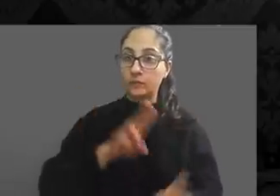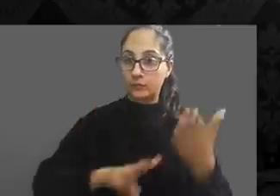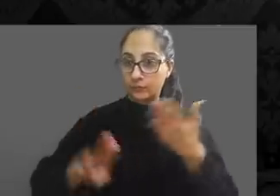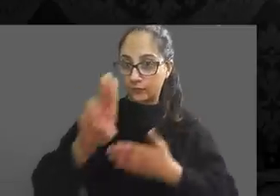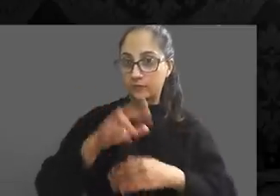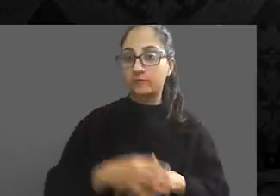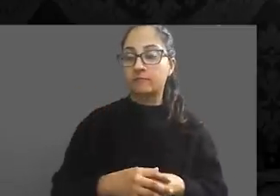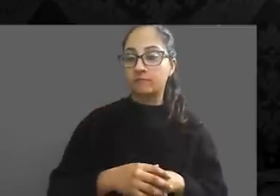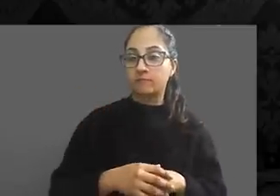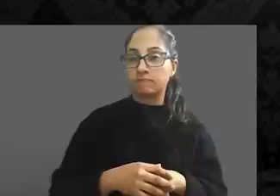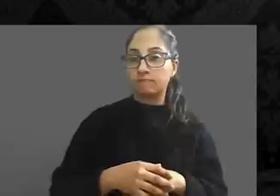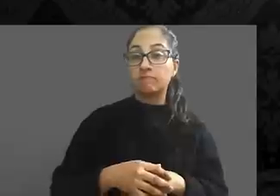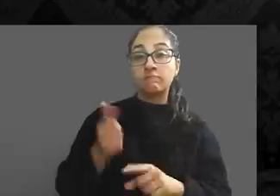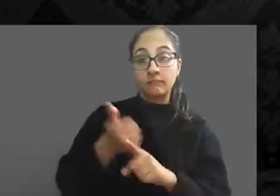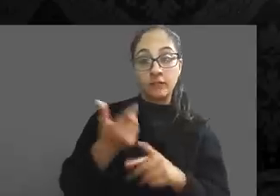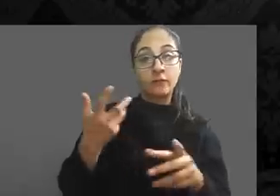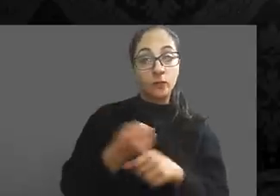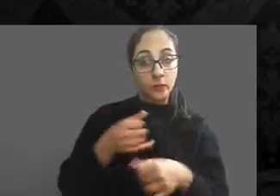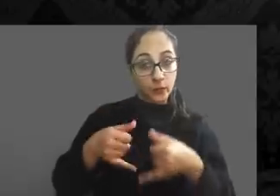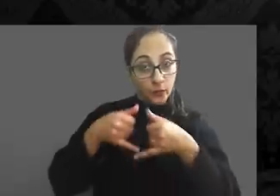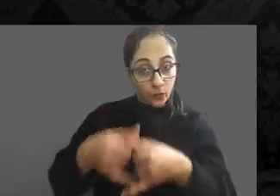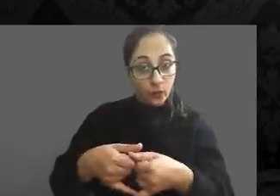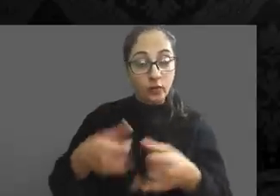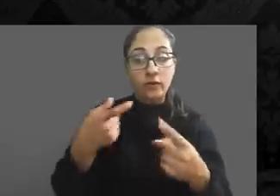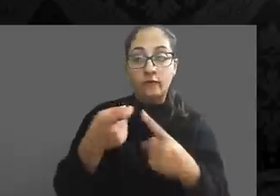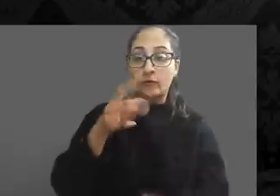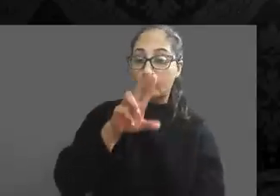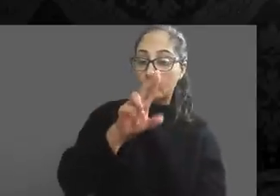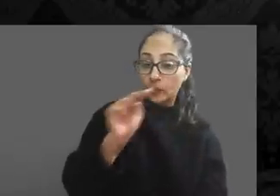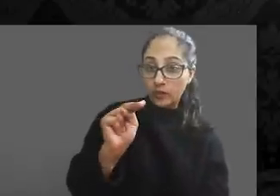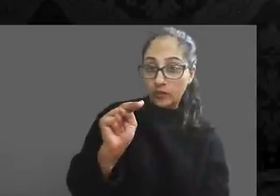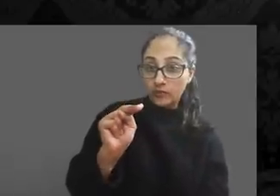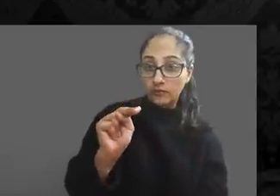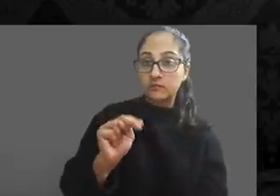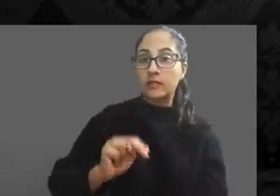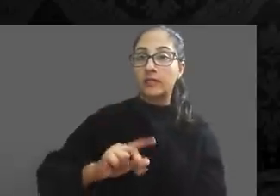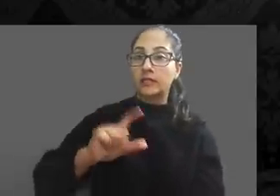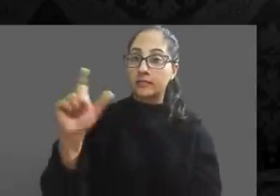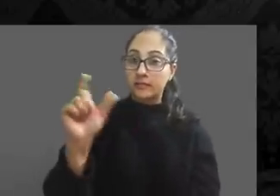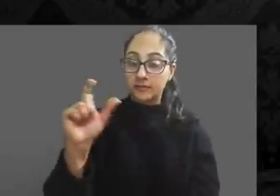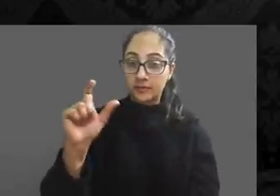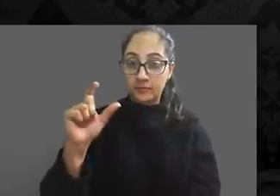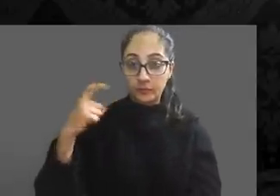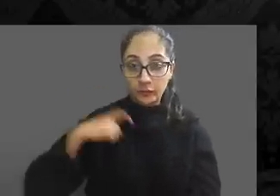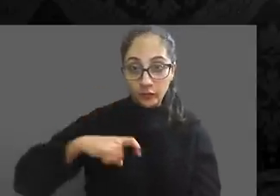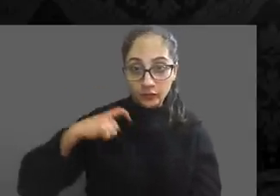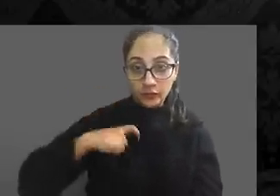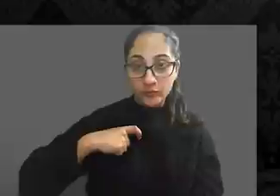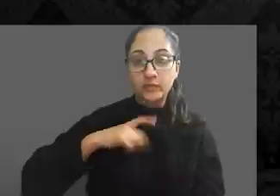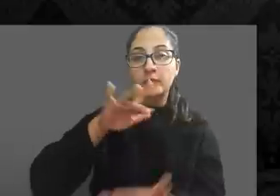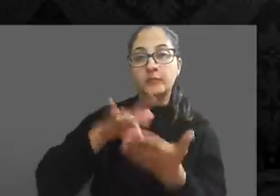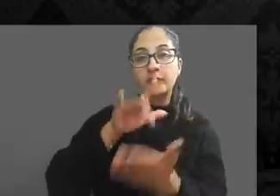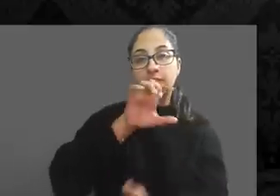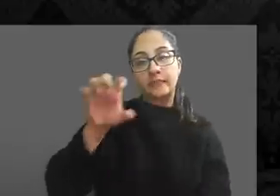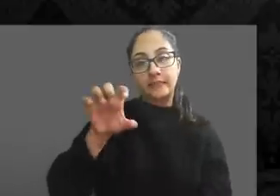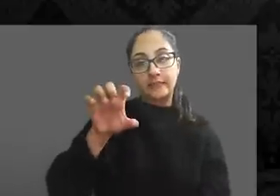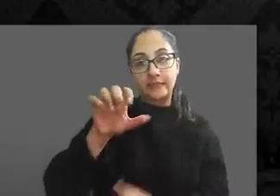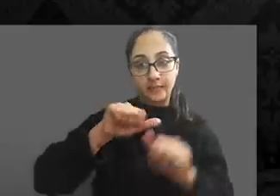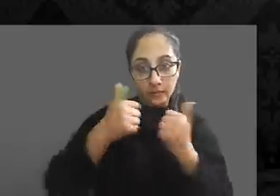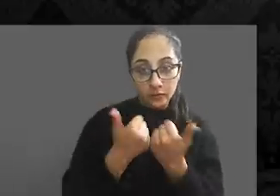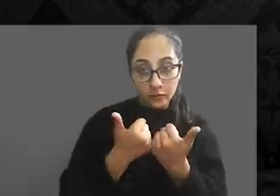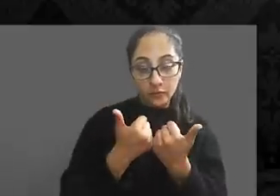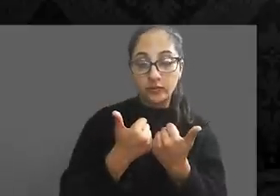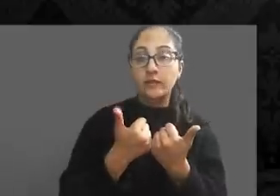has received awards from the United Nations, the Organization of the Islamic Conference, the Middle East Studies Association,